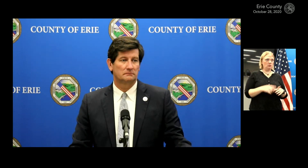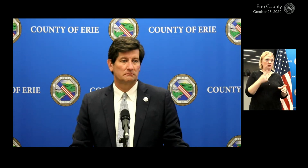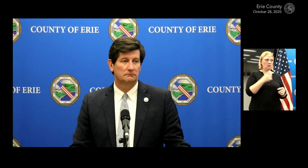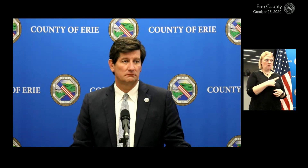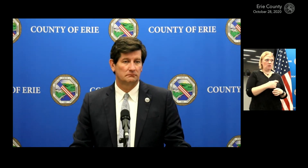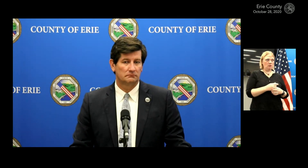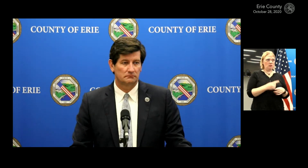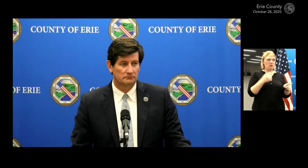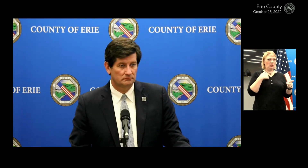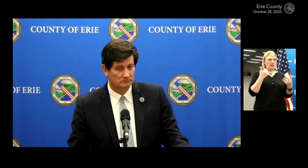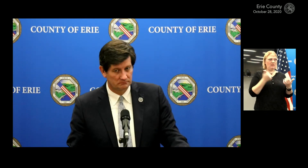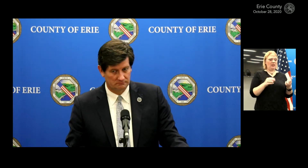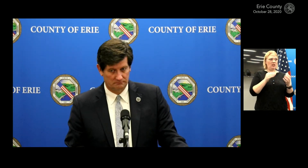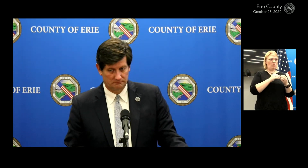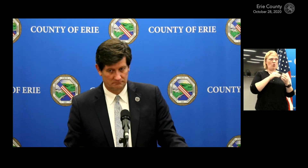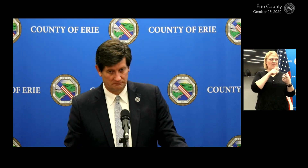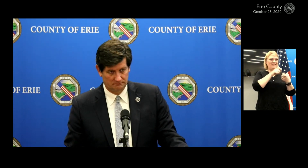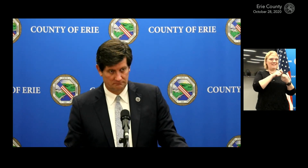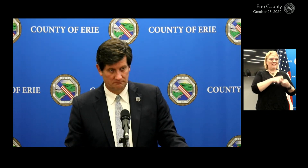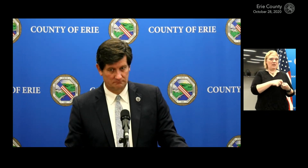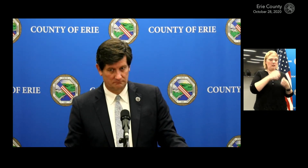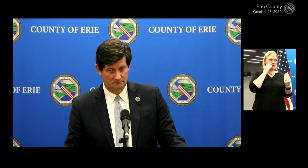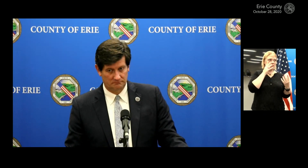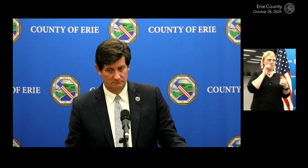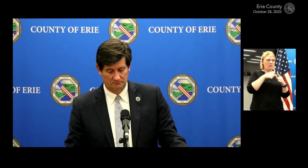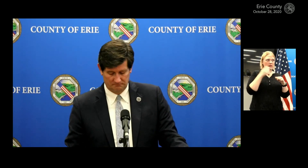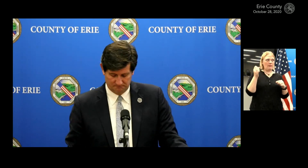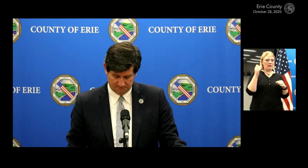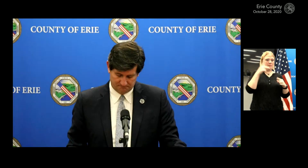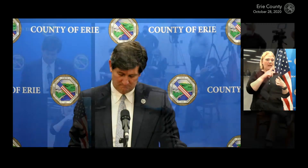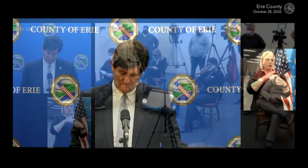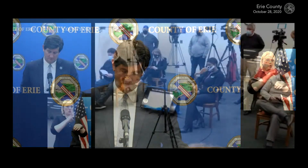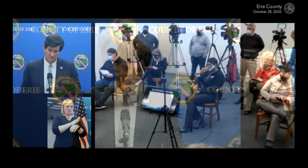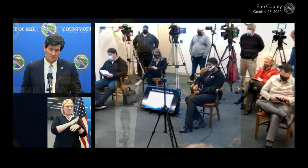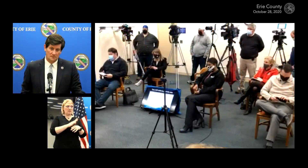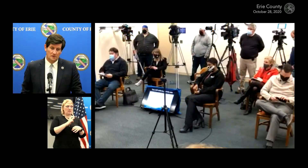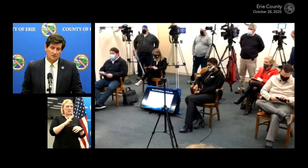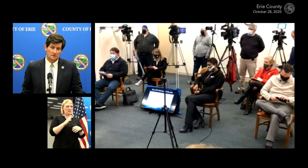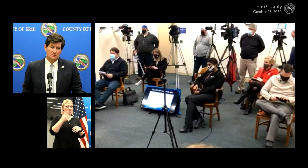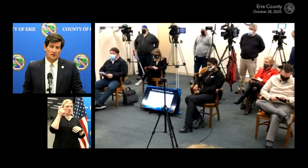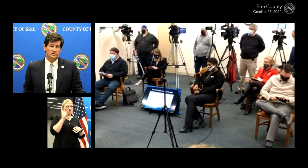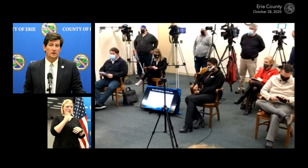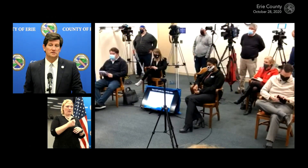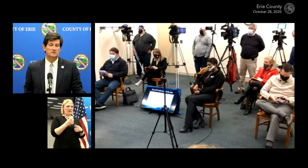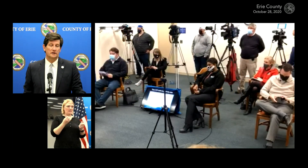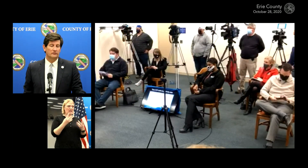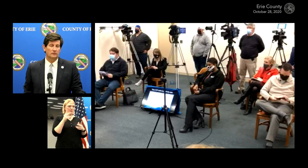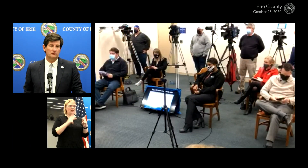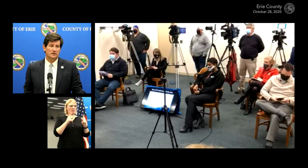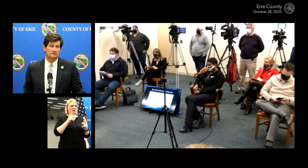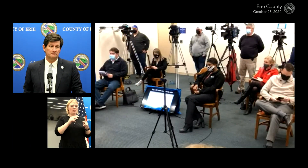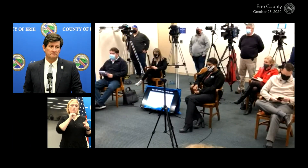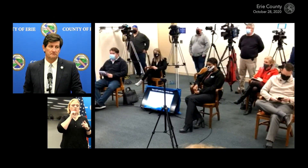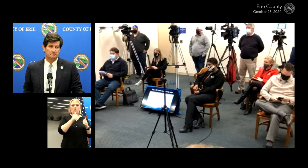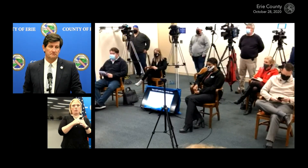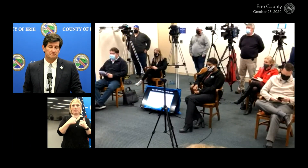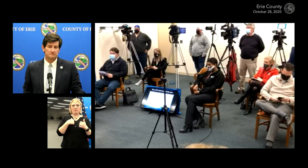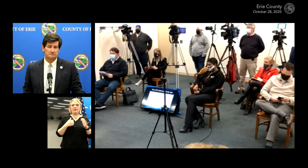Sandra? Do you have any more detailed information about the back to business grants as far as how many people have applied and? I do, I just don't have it with me.